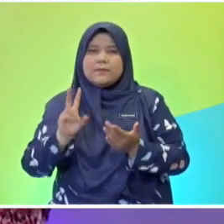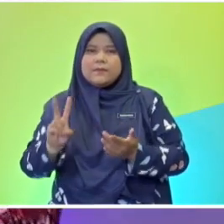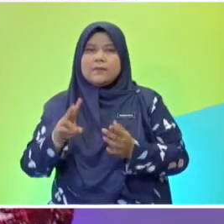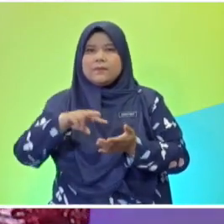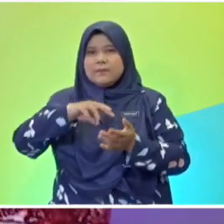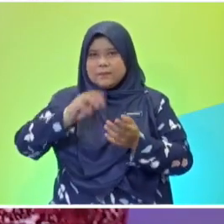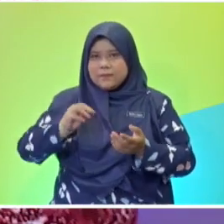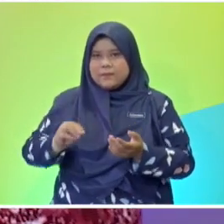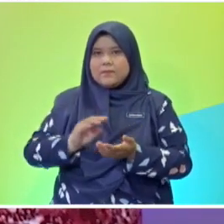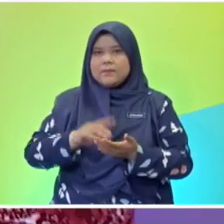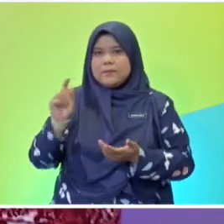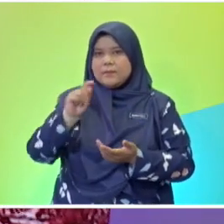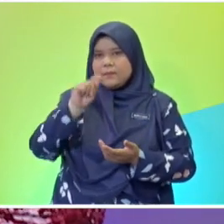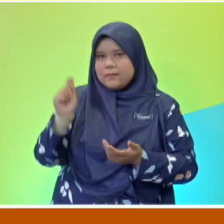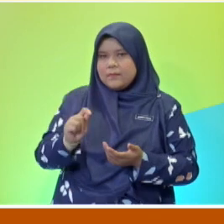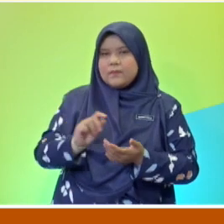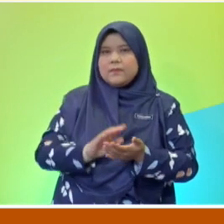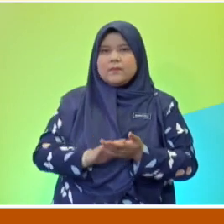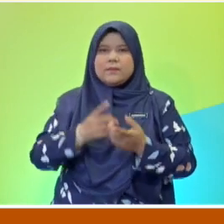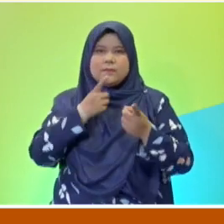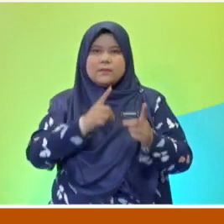to be tested to